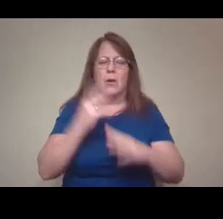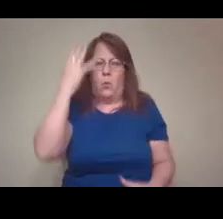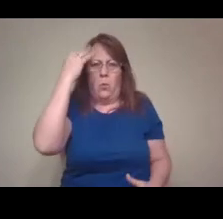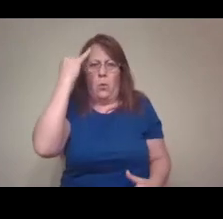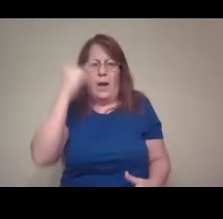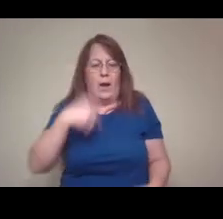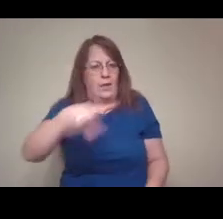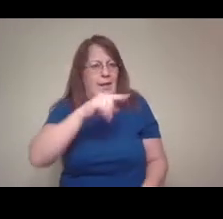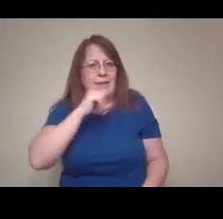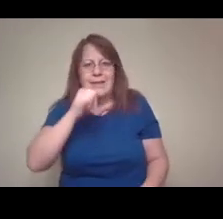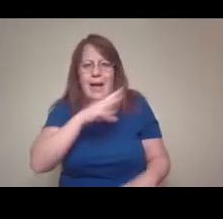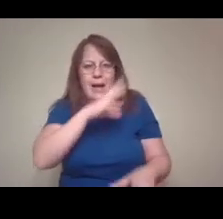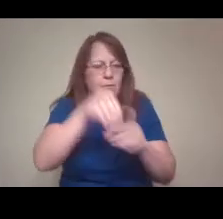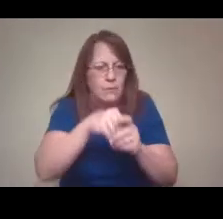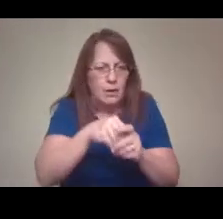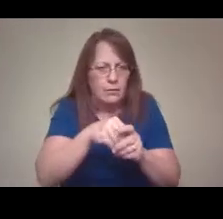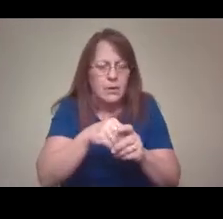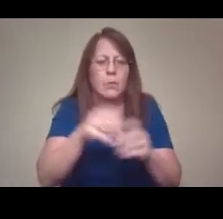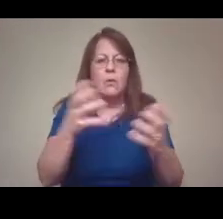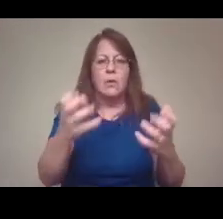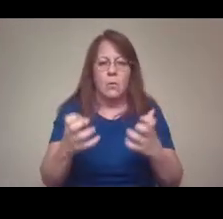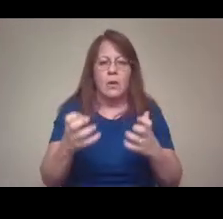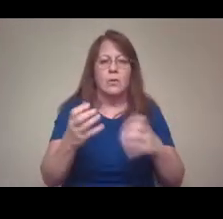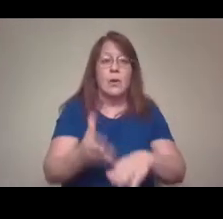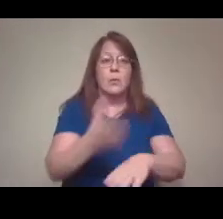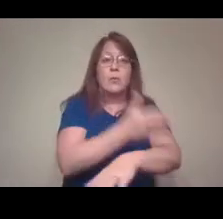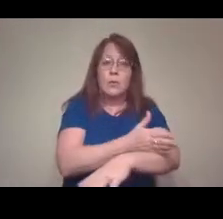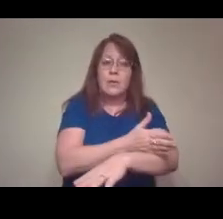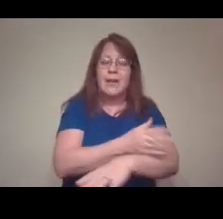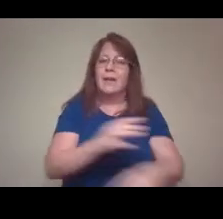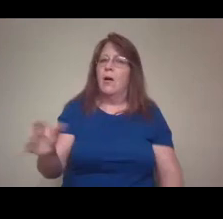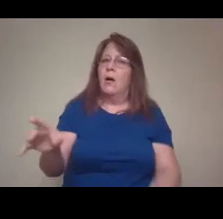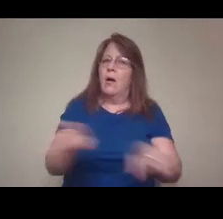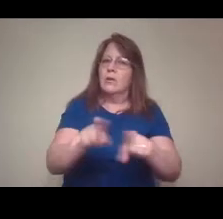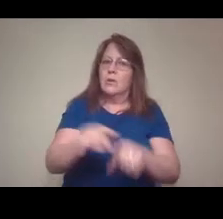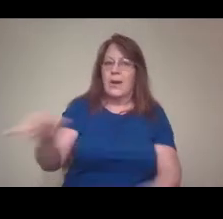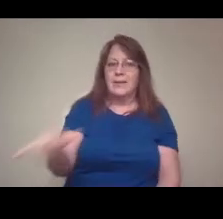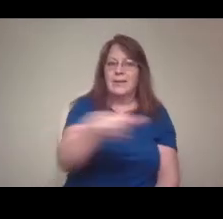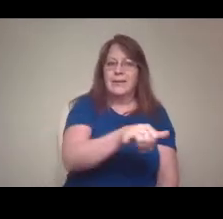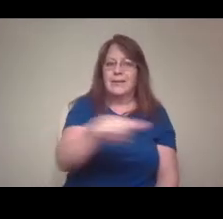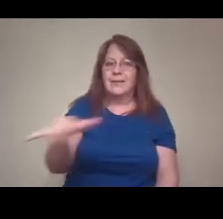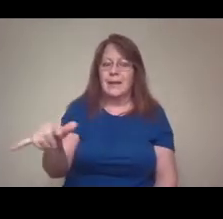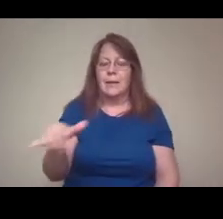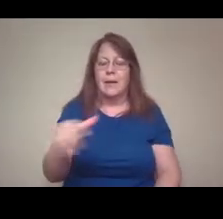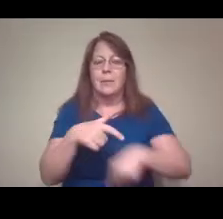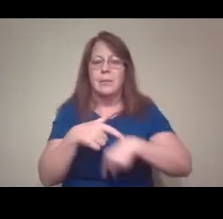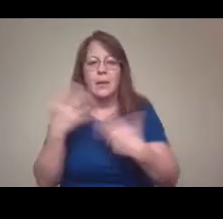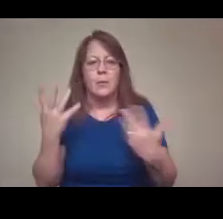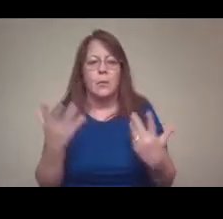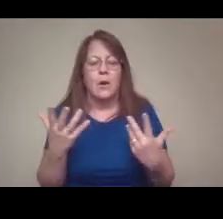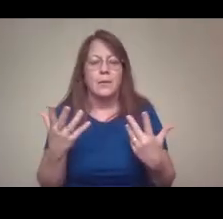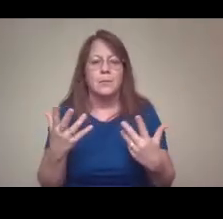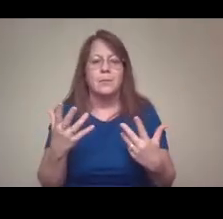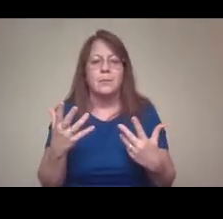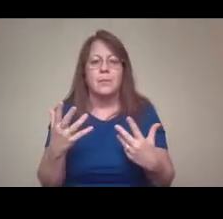improve this protective factor in our community. And at the same time, we looked at risk factors, and a couple that stood out for us are